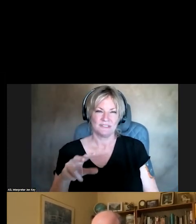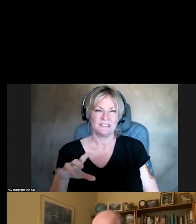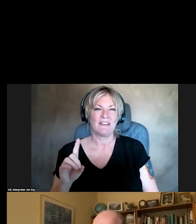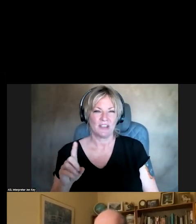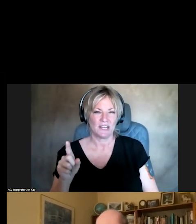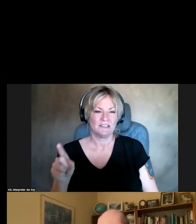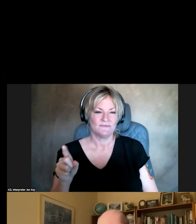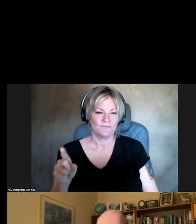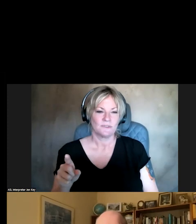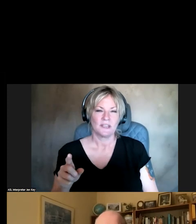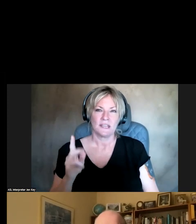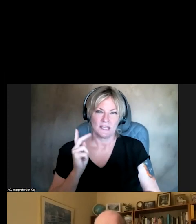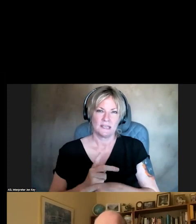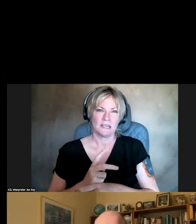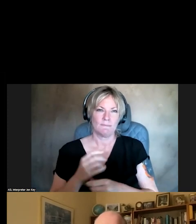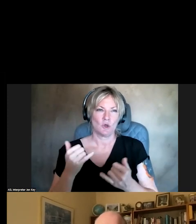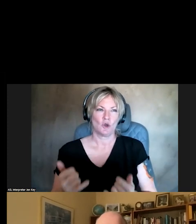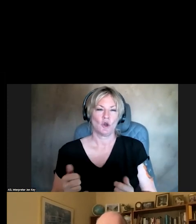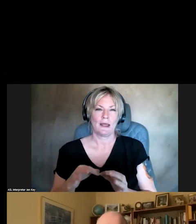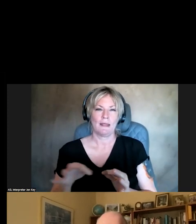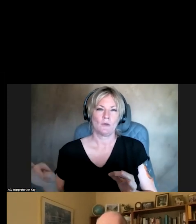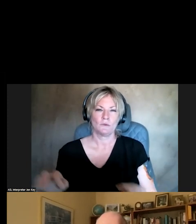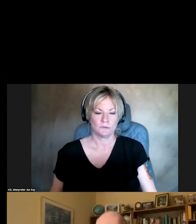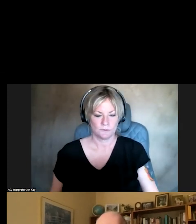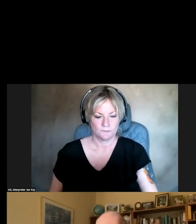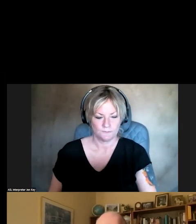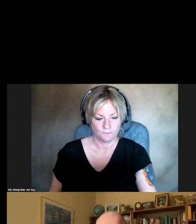and stick with the current language.